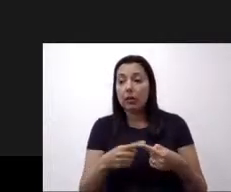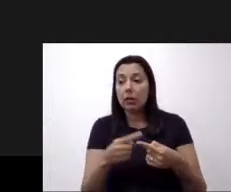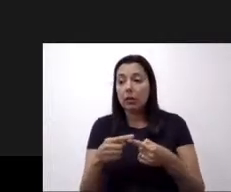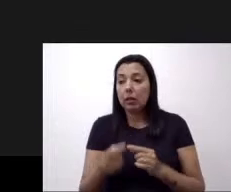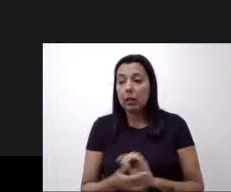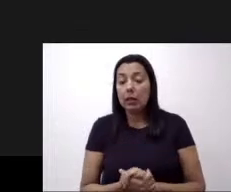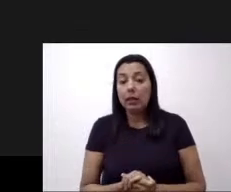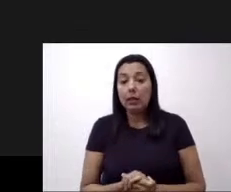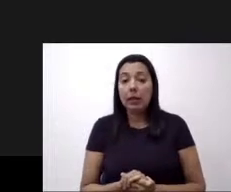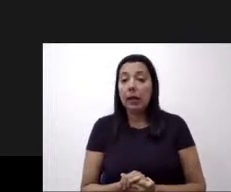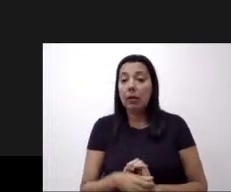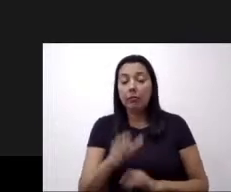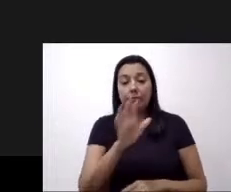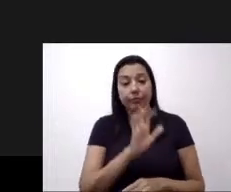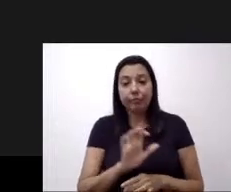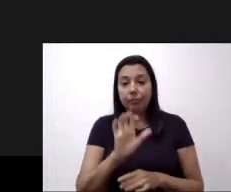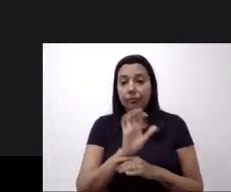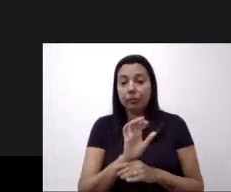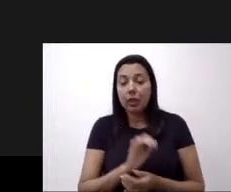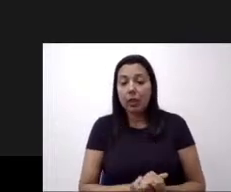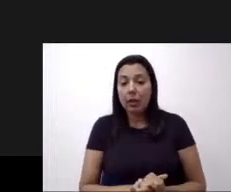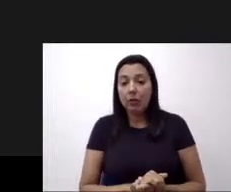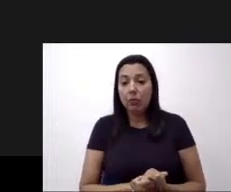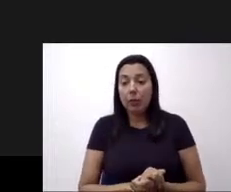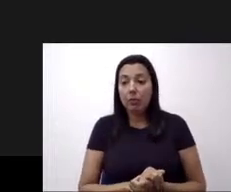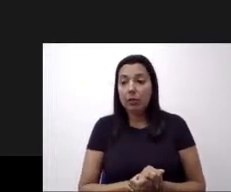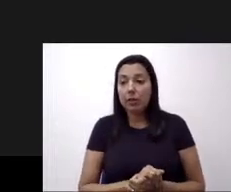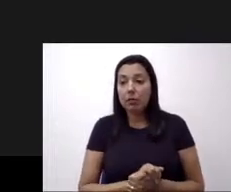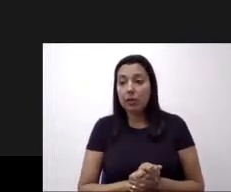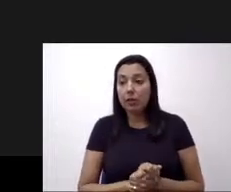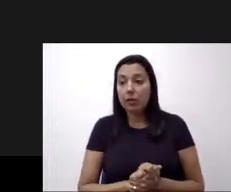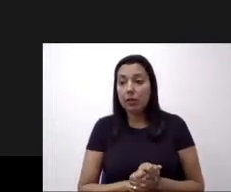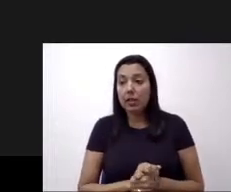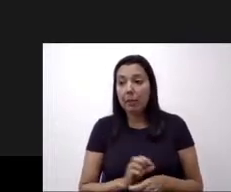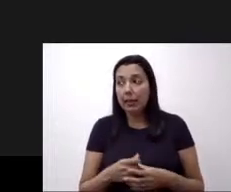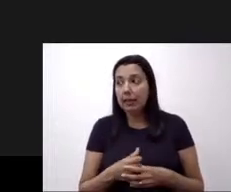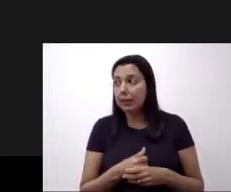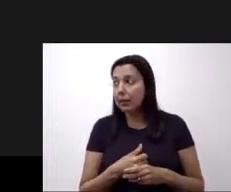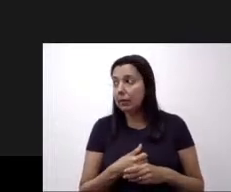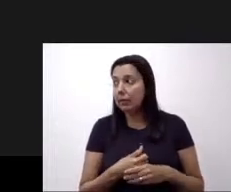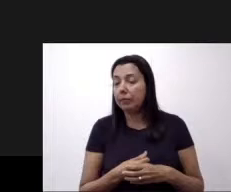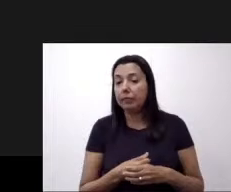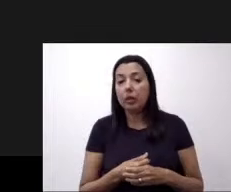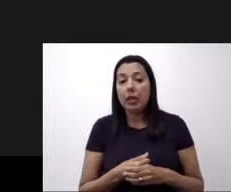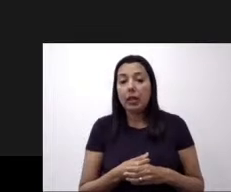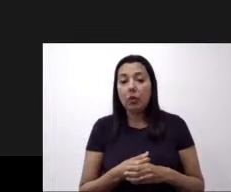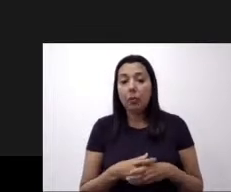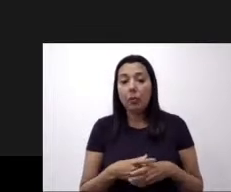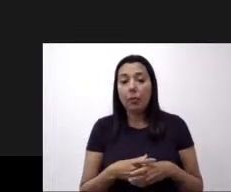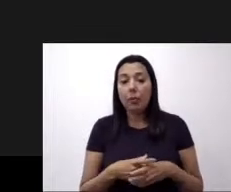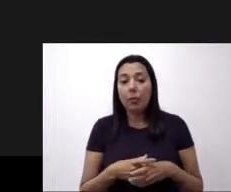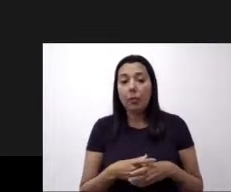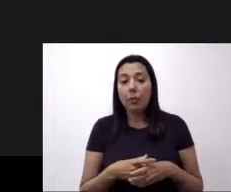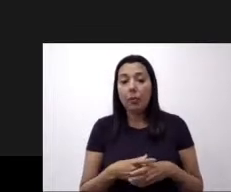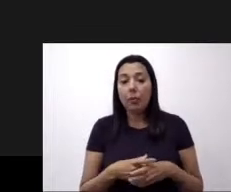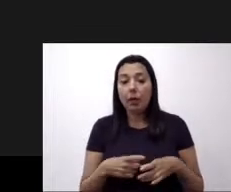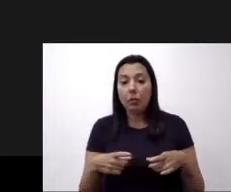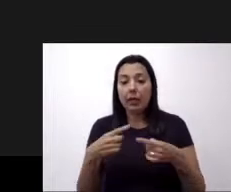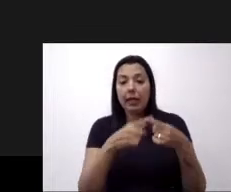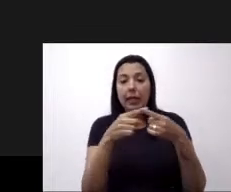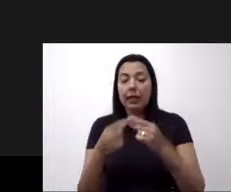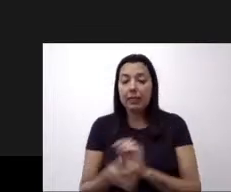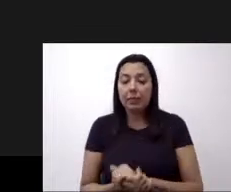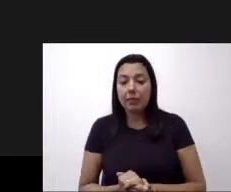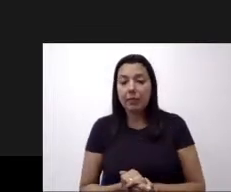feminism and institutional feminism have dealt with the promotion of women's rights. This research has